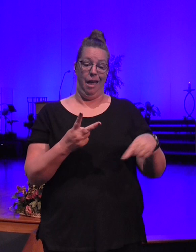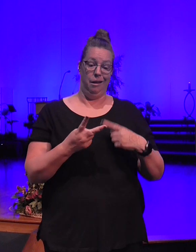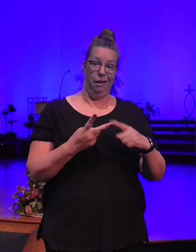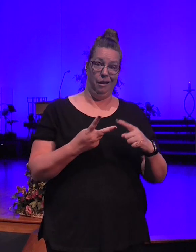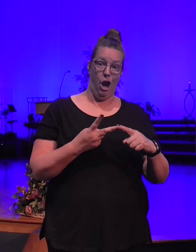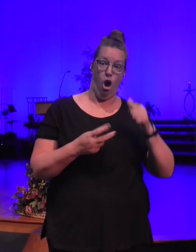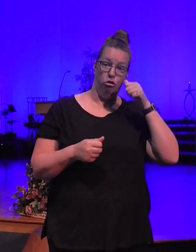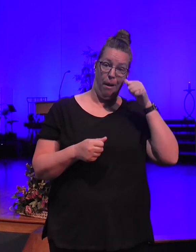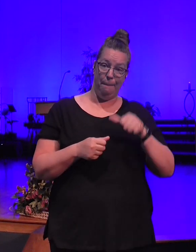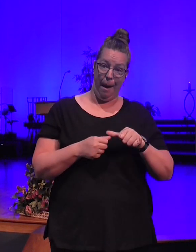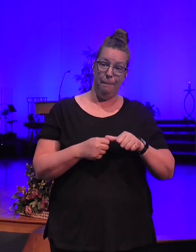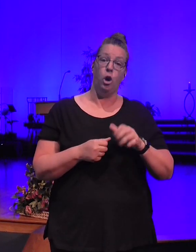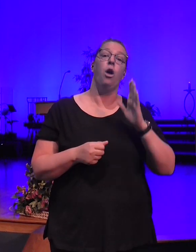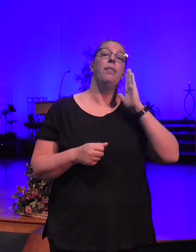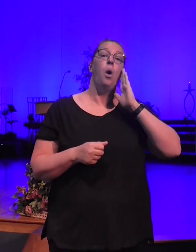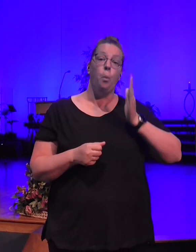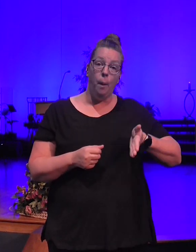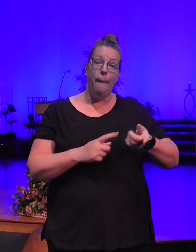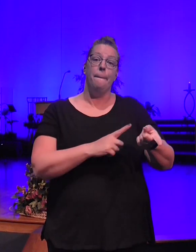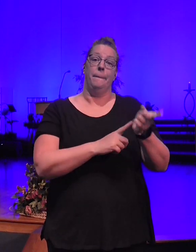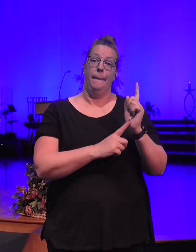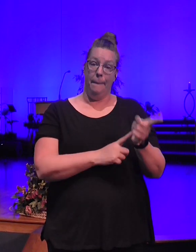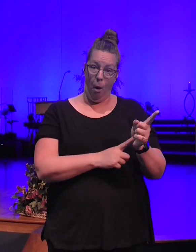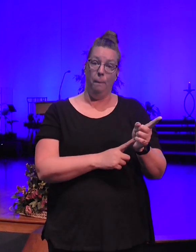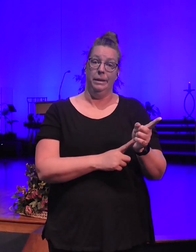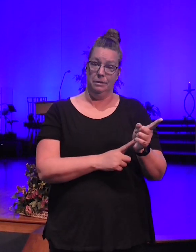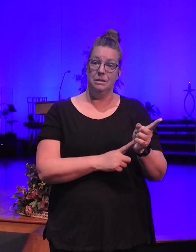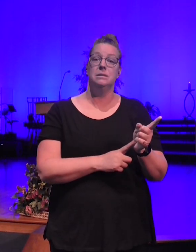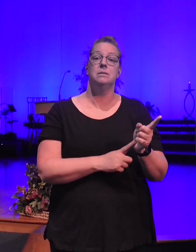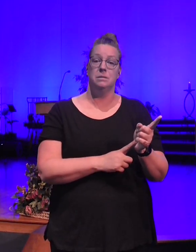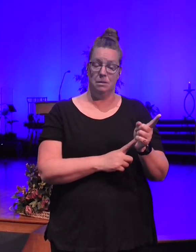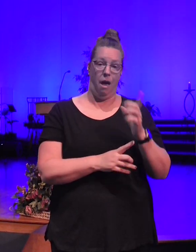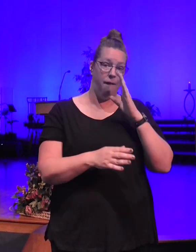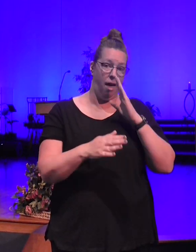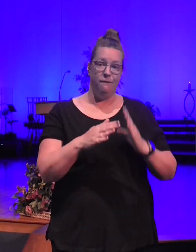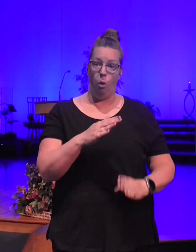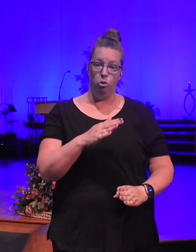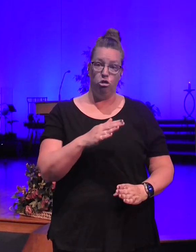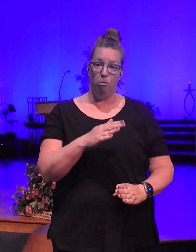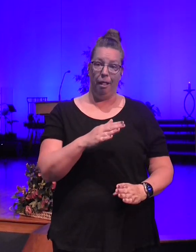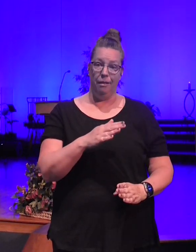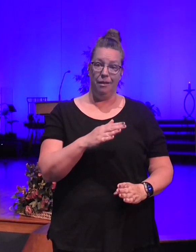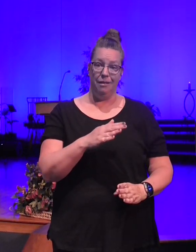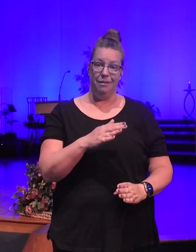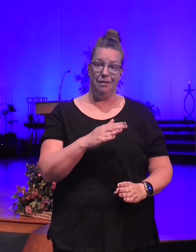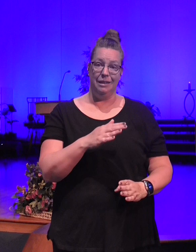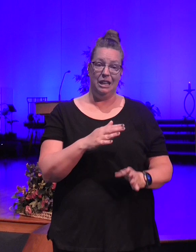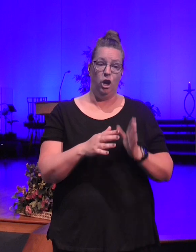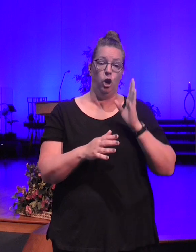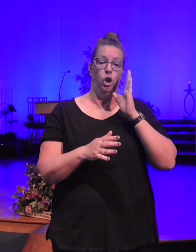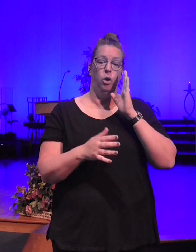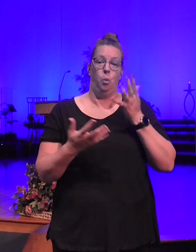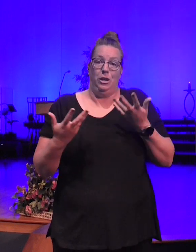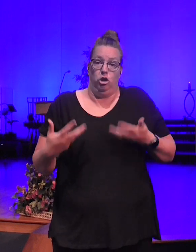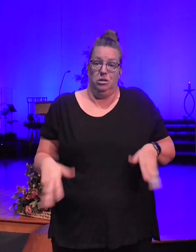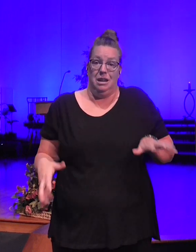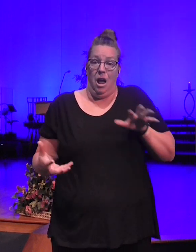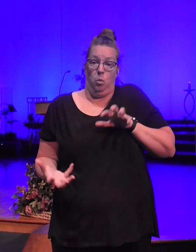remember, there will be a moment of extreme vulnerability after you've done this transformation.